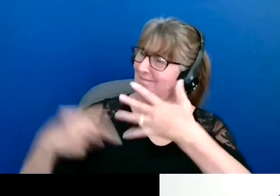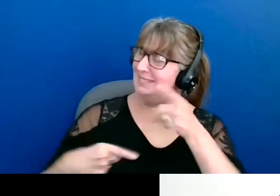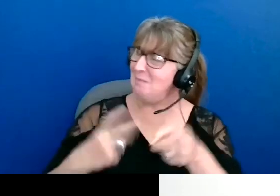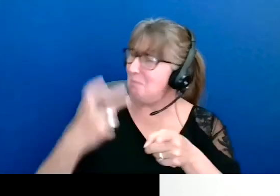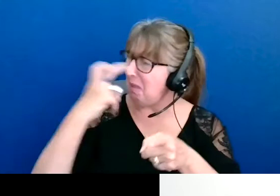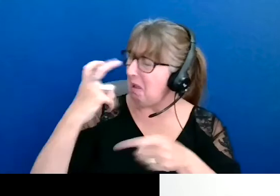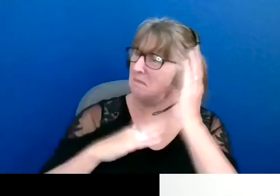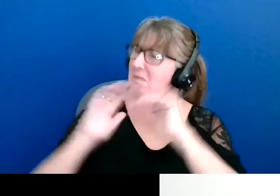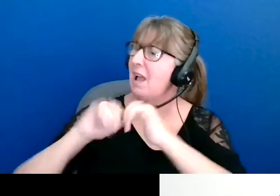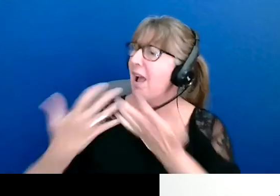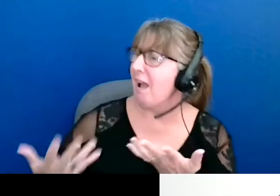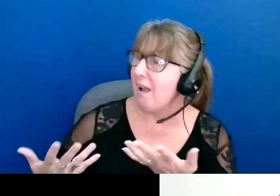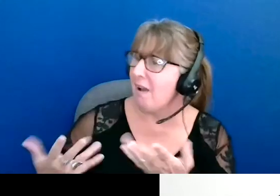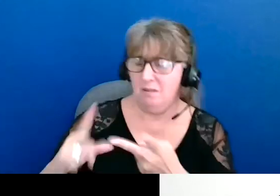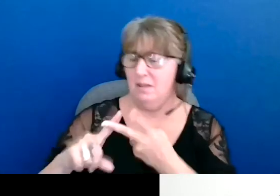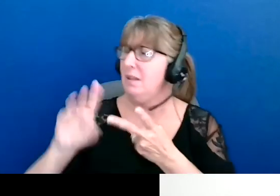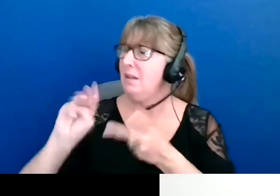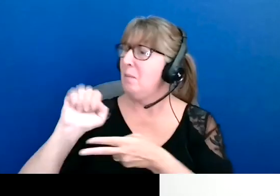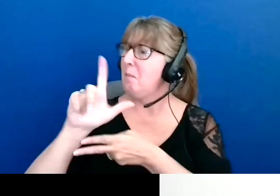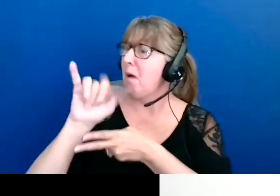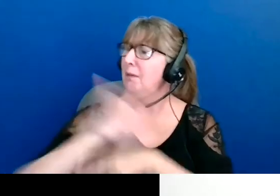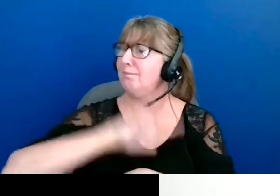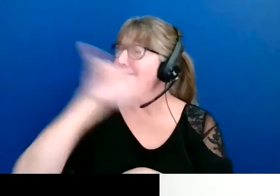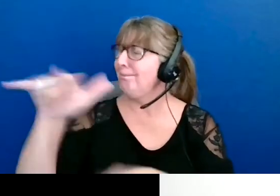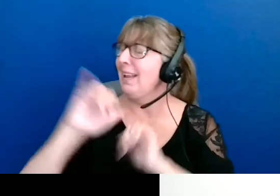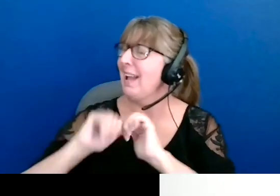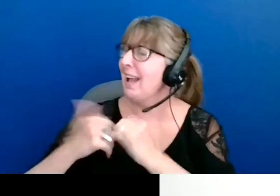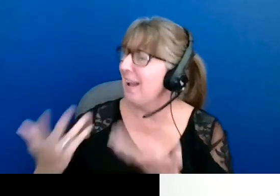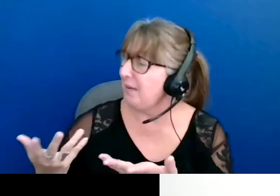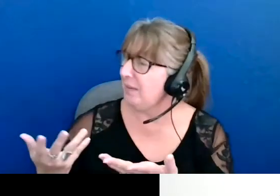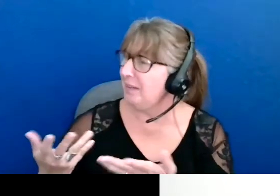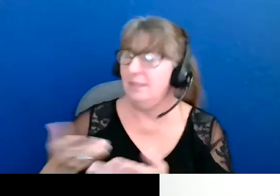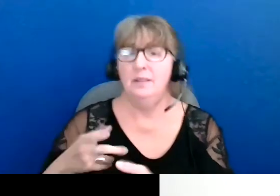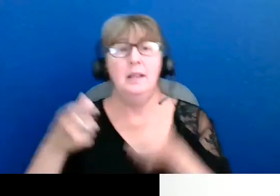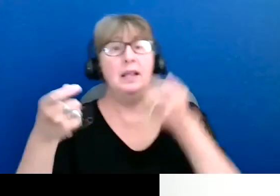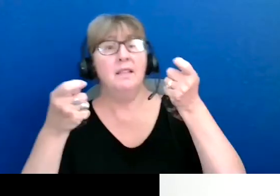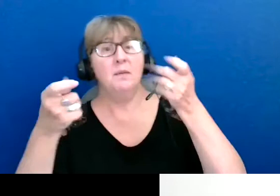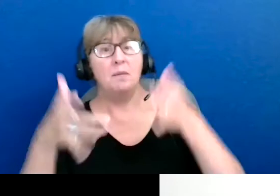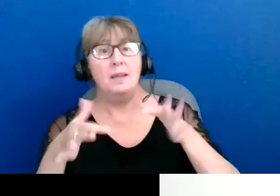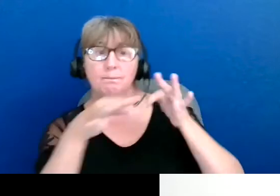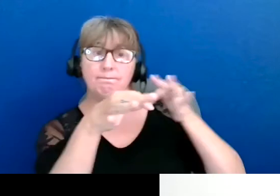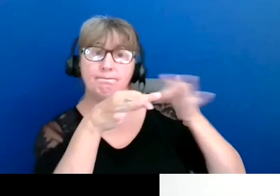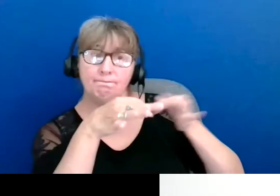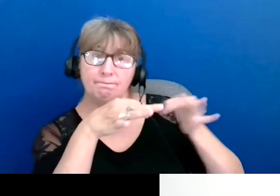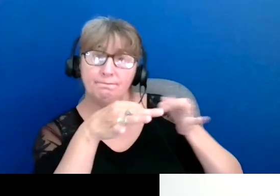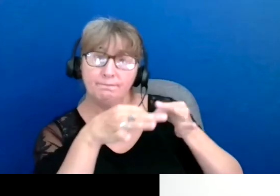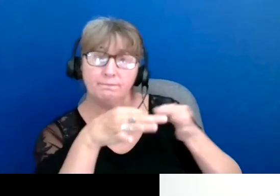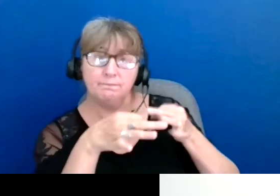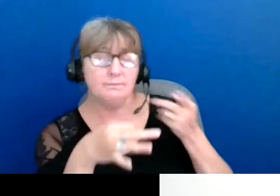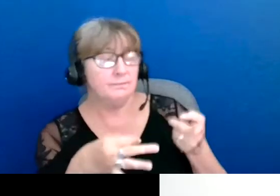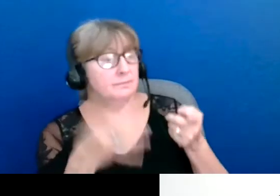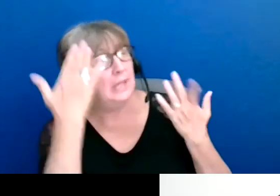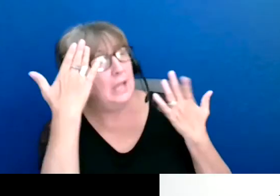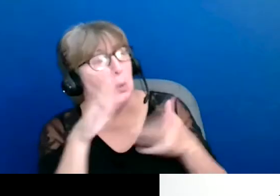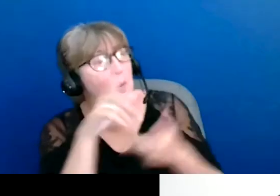school? How's she gonna go to Mali? And the program manager told them, I don't know